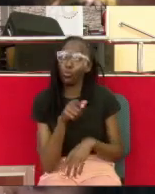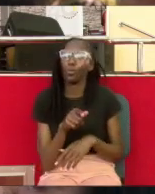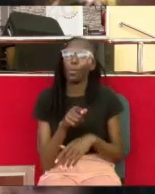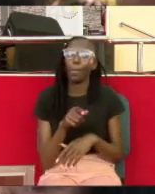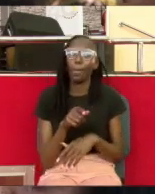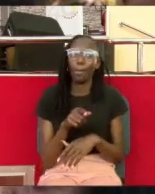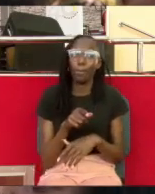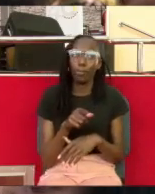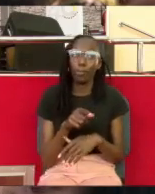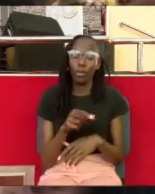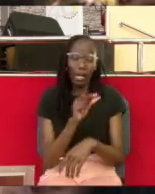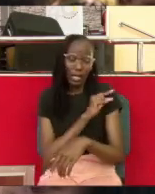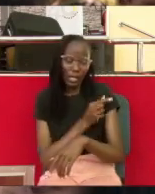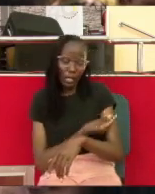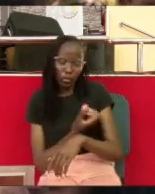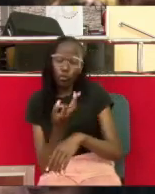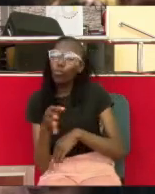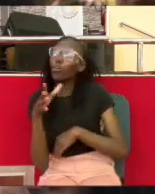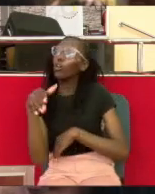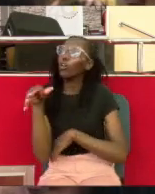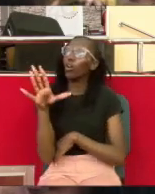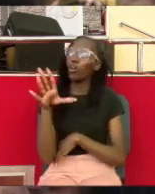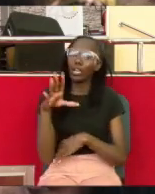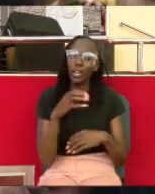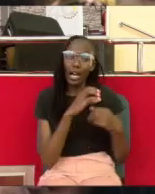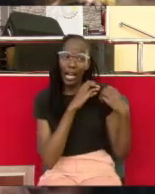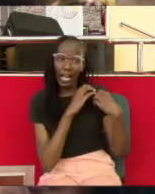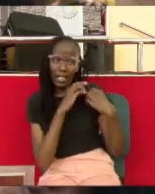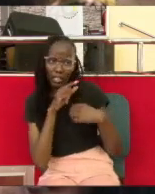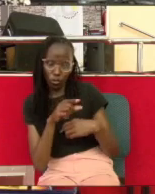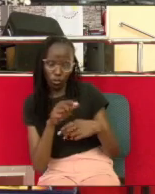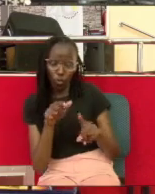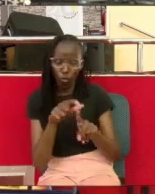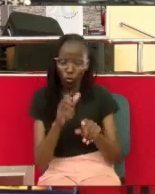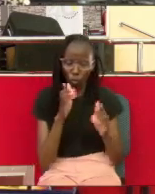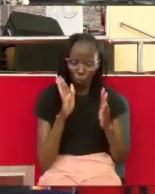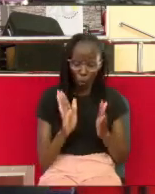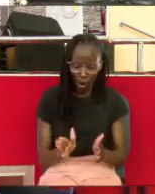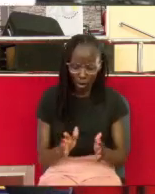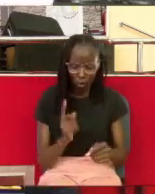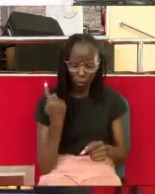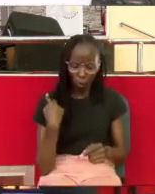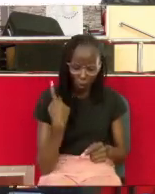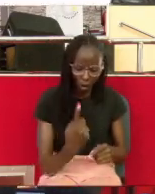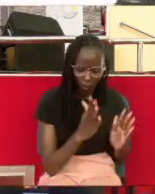Oh, the grace of God has carried you from one point to the other.